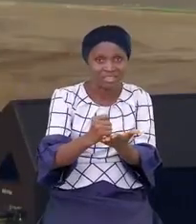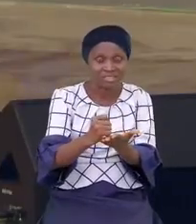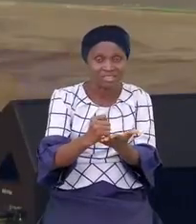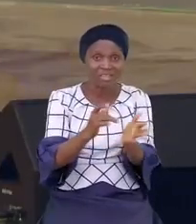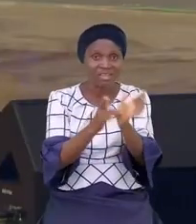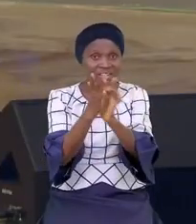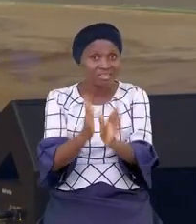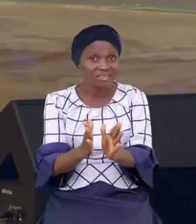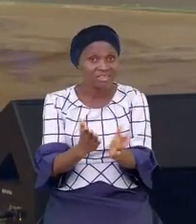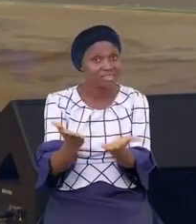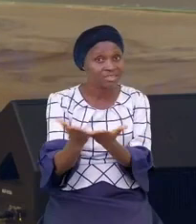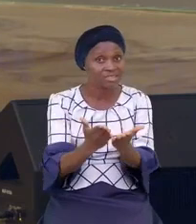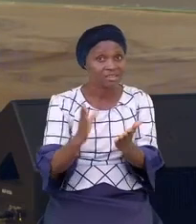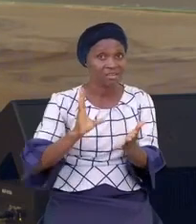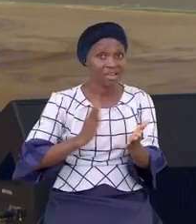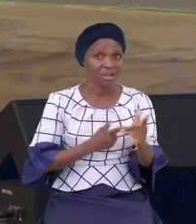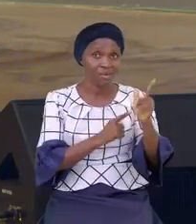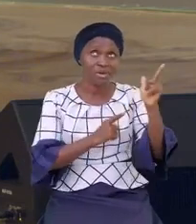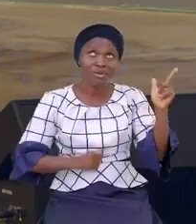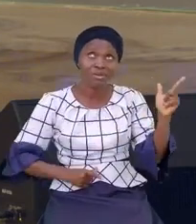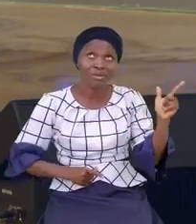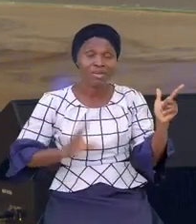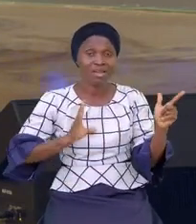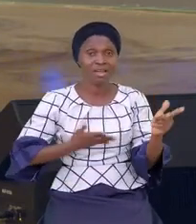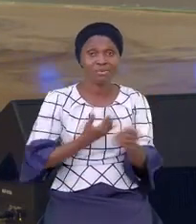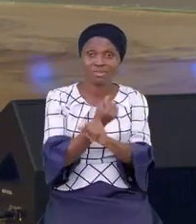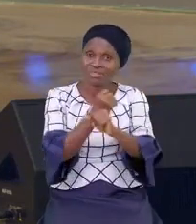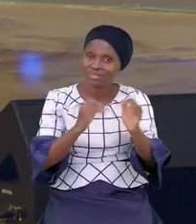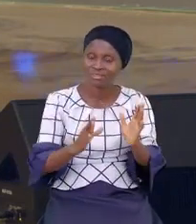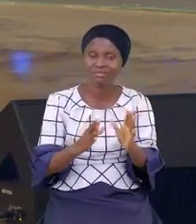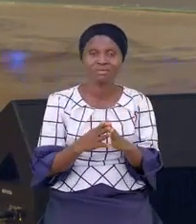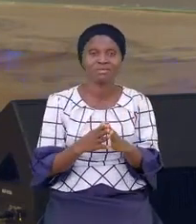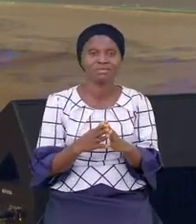our Lord, our Savior.